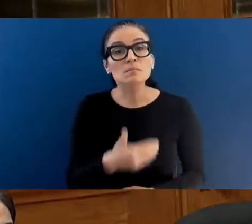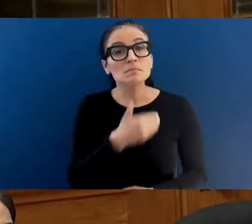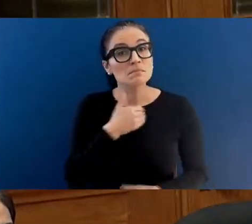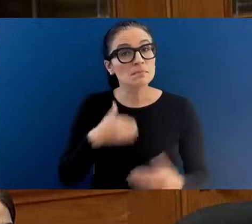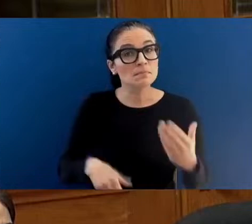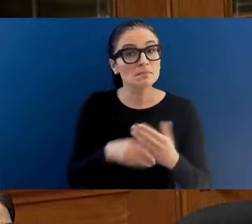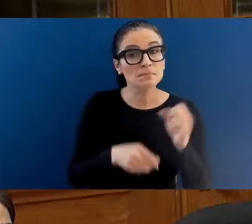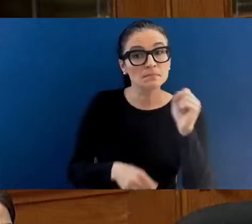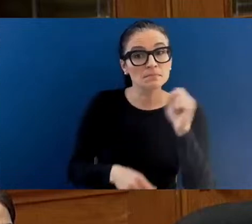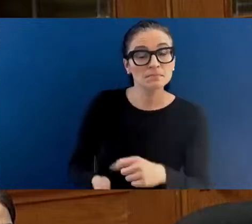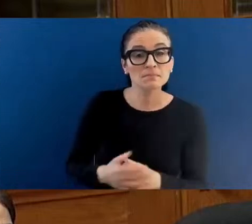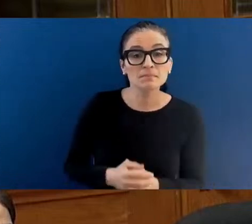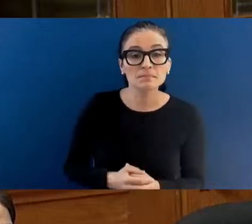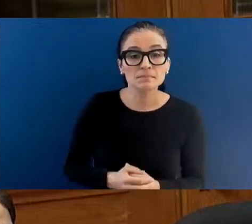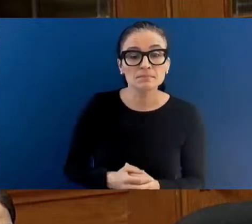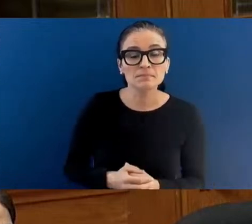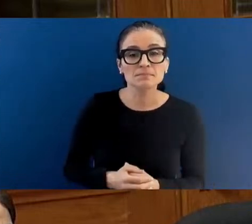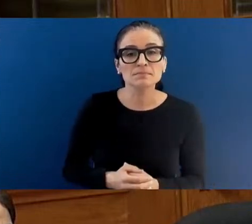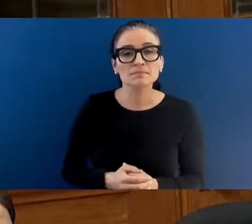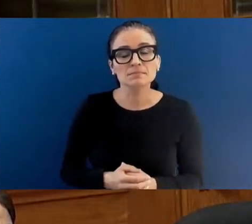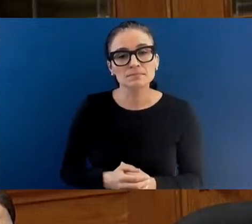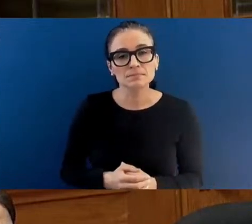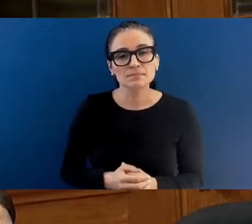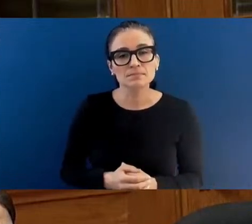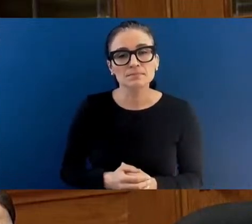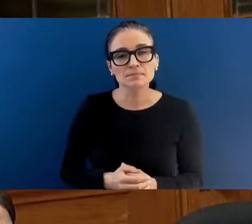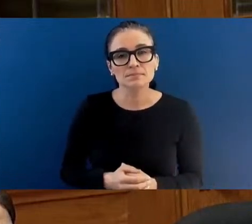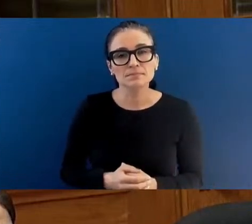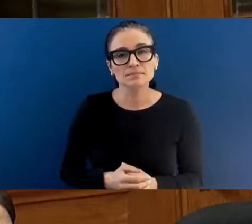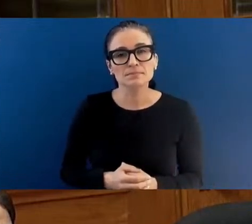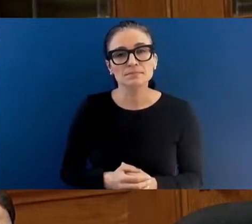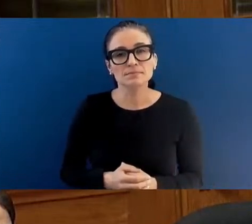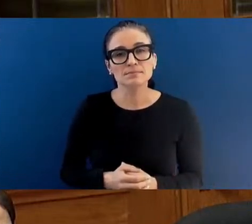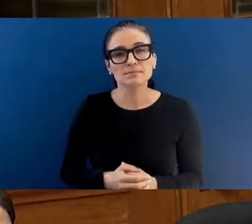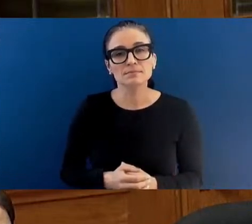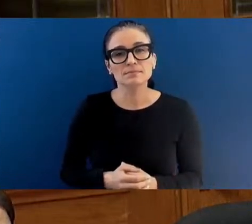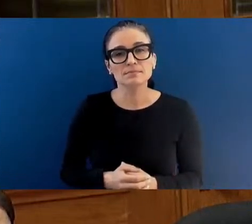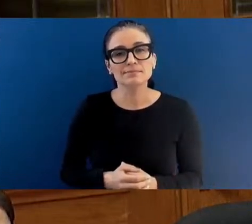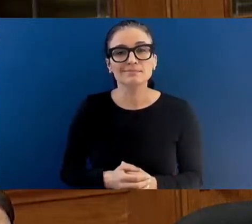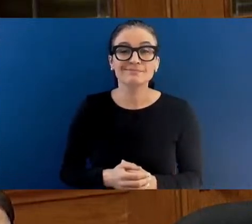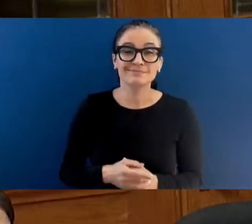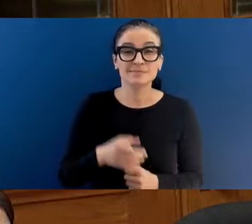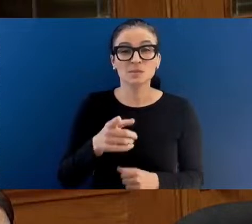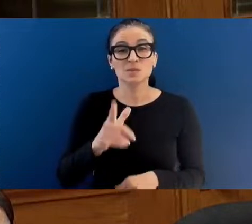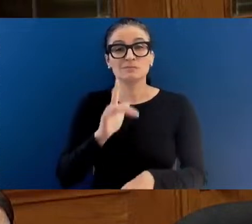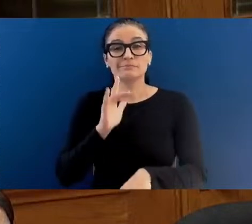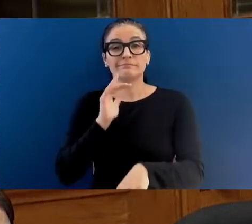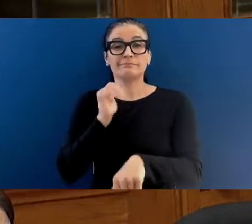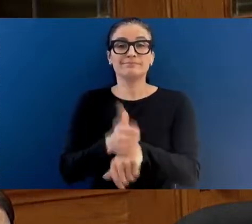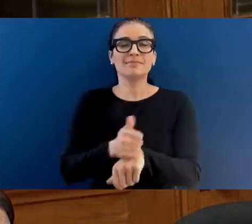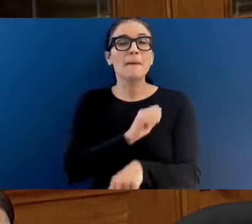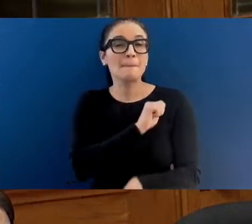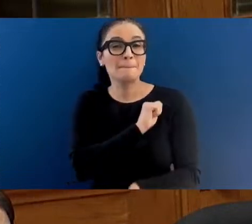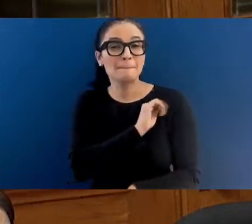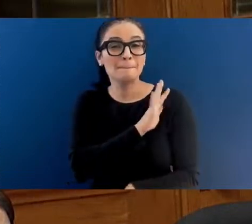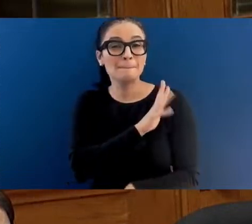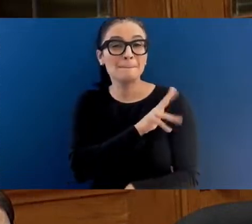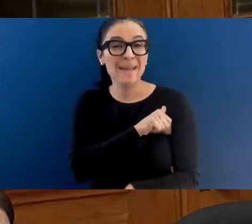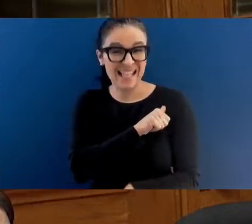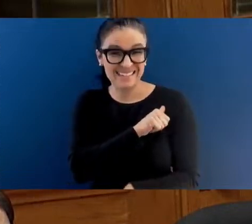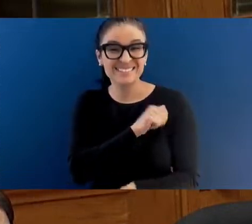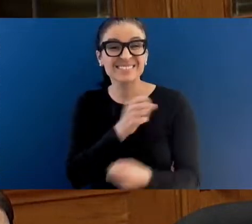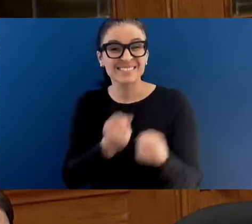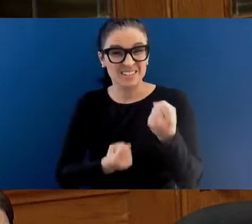of the so-called Palestinian Solidarity Encampment was attended by the pro-Hamas